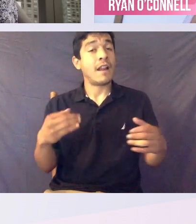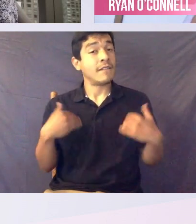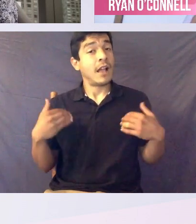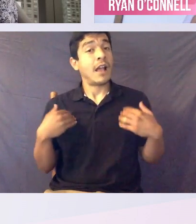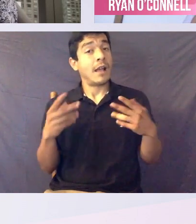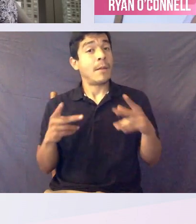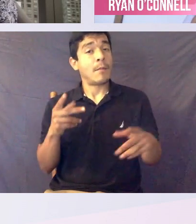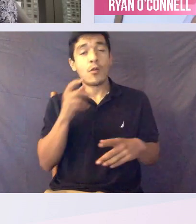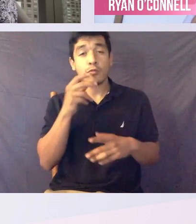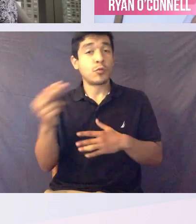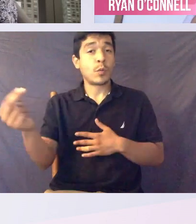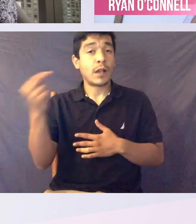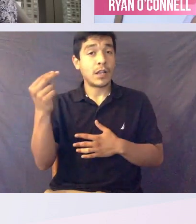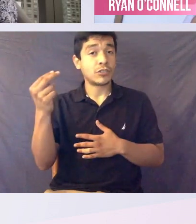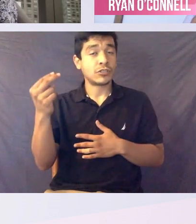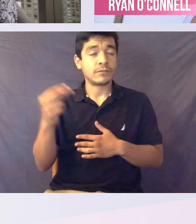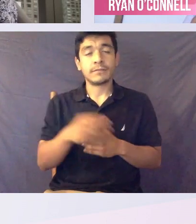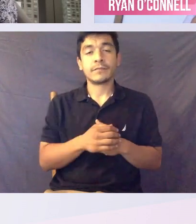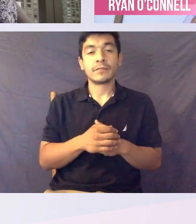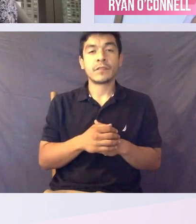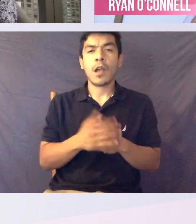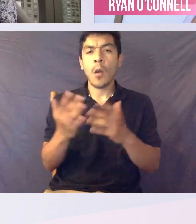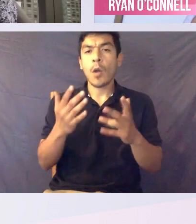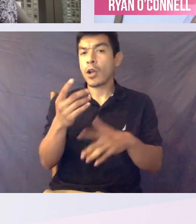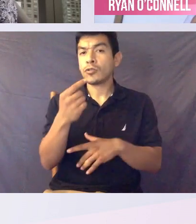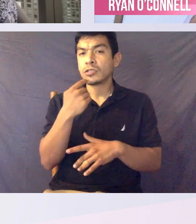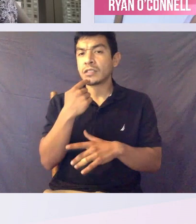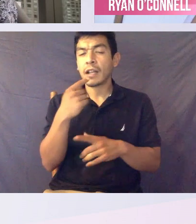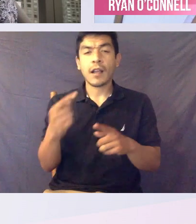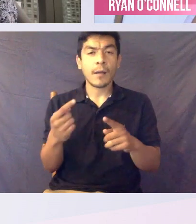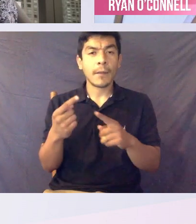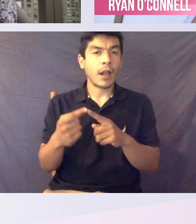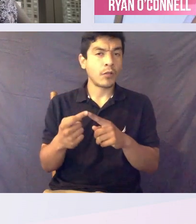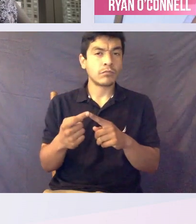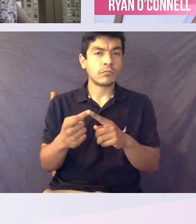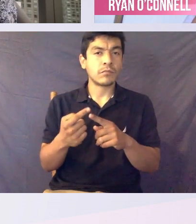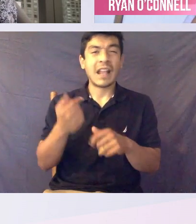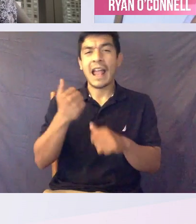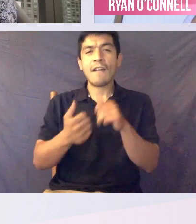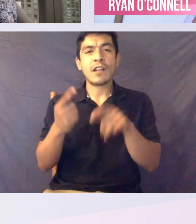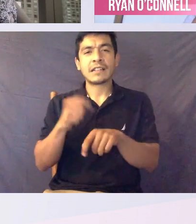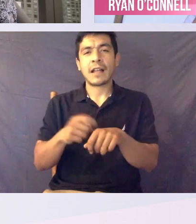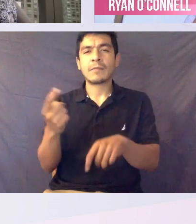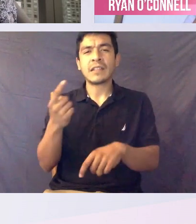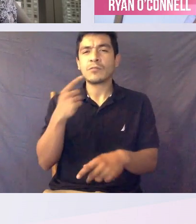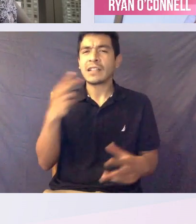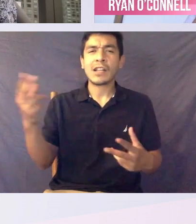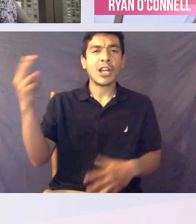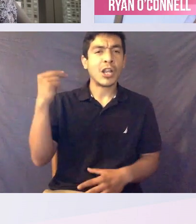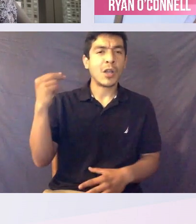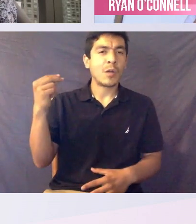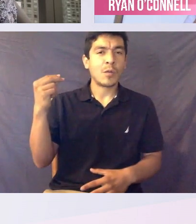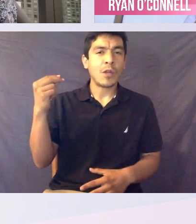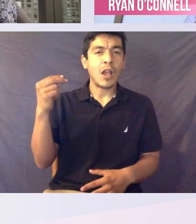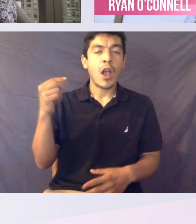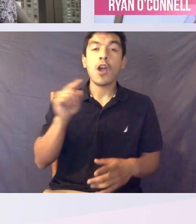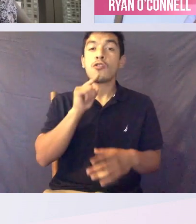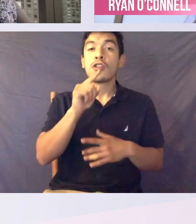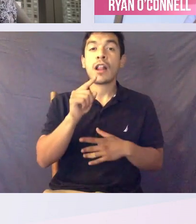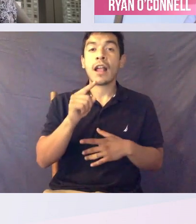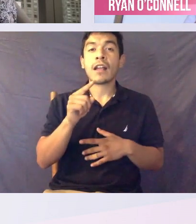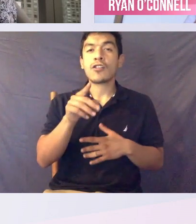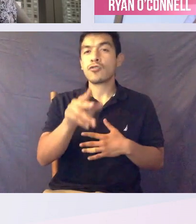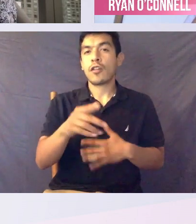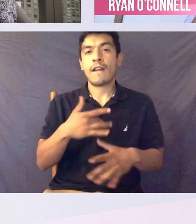tuning in, is, you know, what you were saying about every time you heard no, what really you thought was, well, you're not the